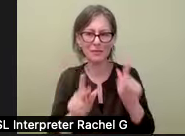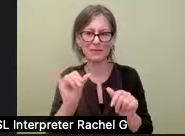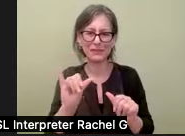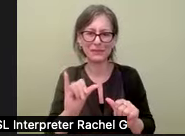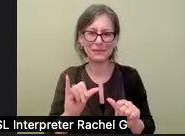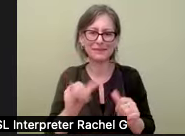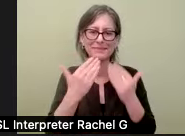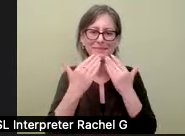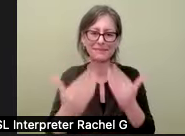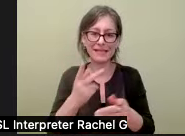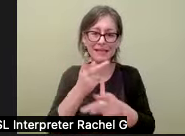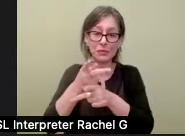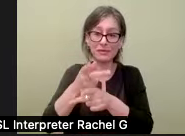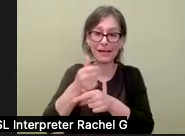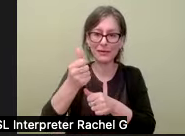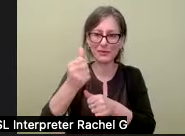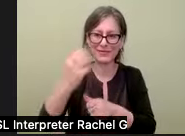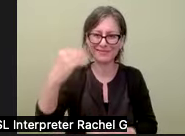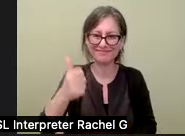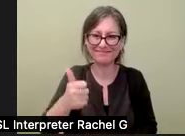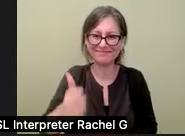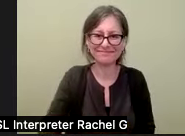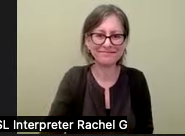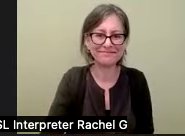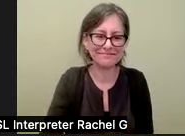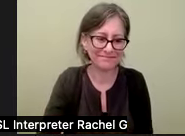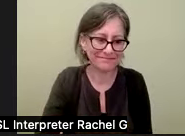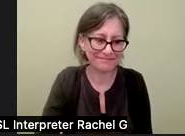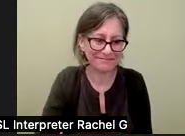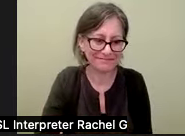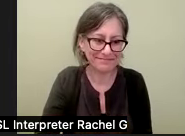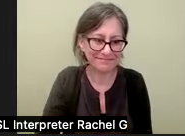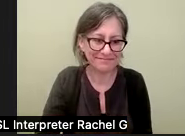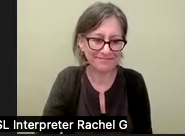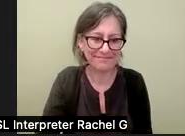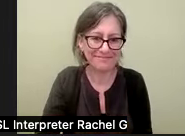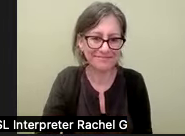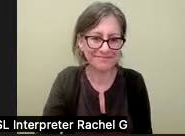So lots of things that you can do and be included as part of your registration. Go to